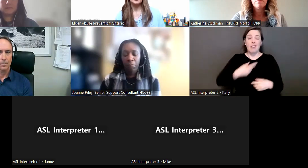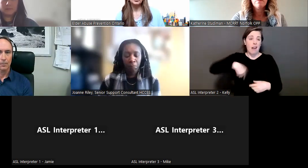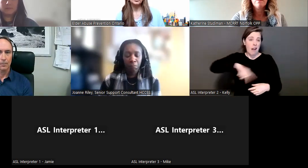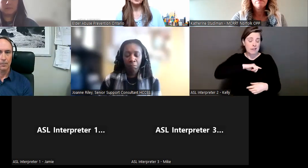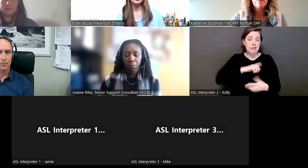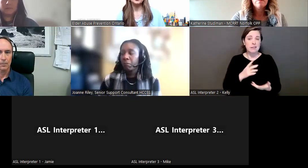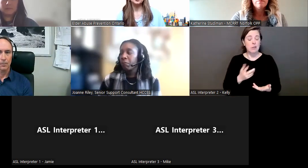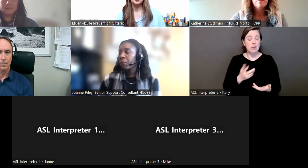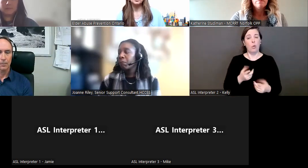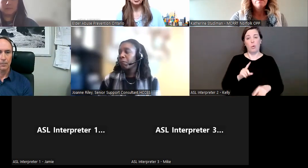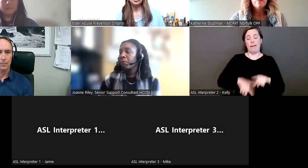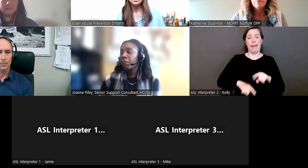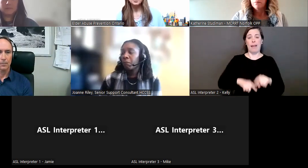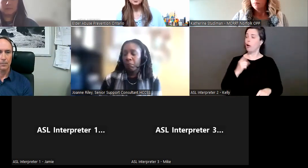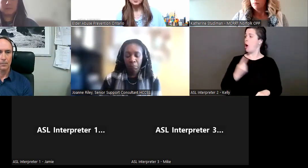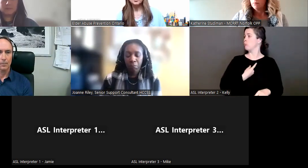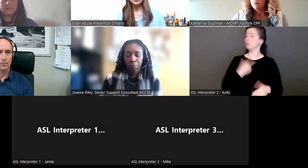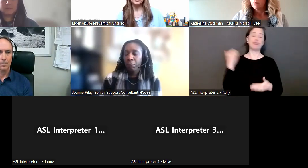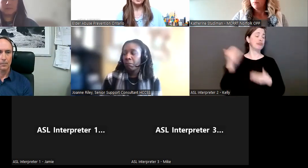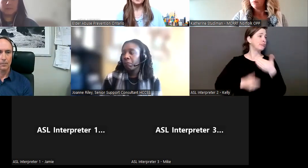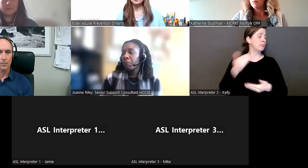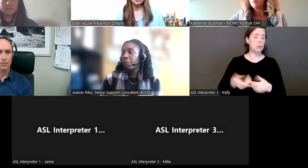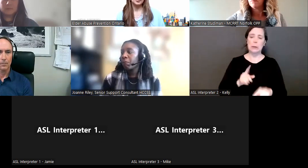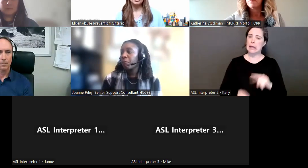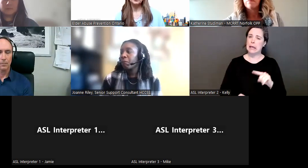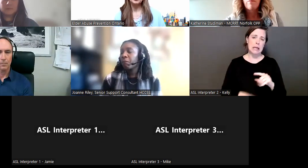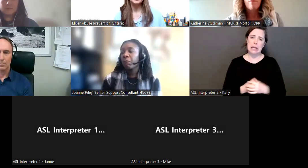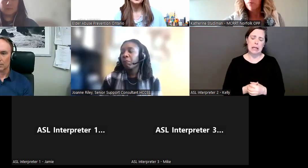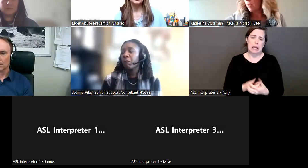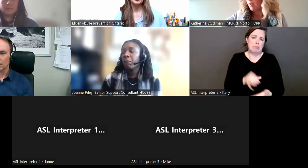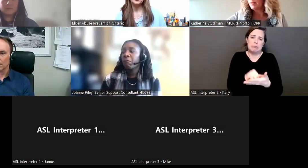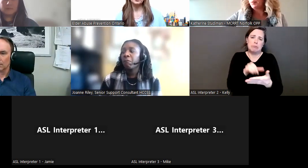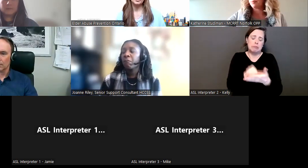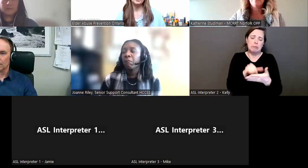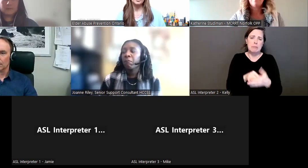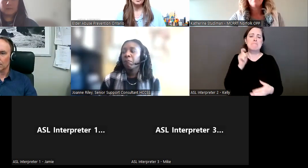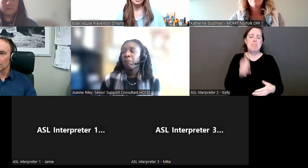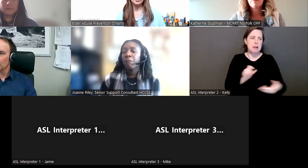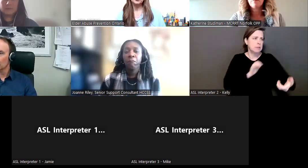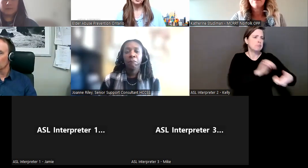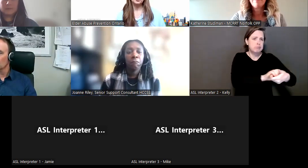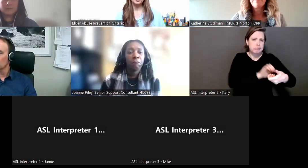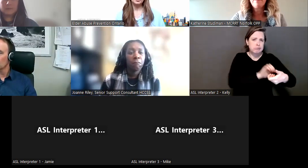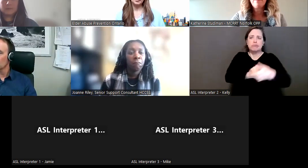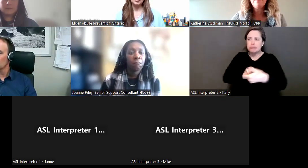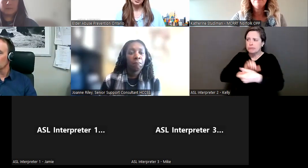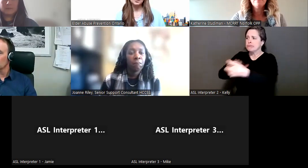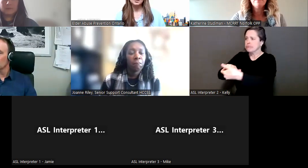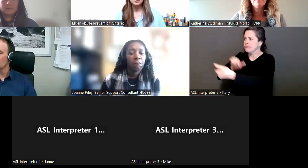to work collaboratively with our community partners, whether that's, police or other health and